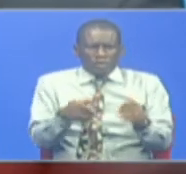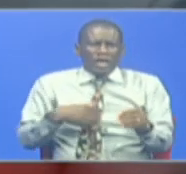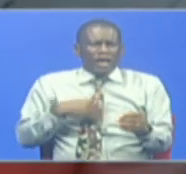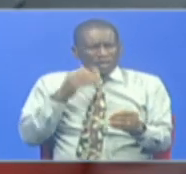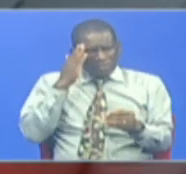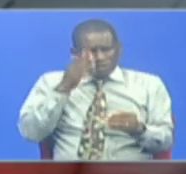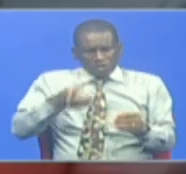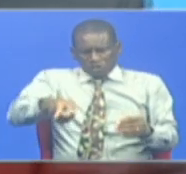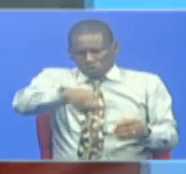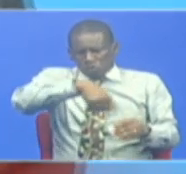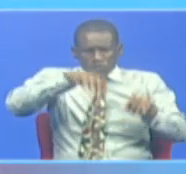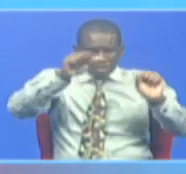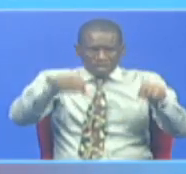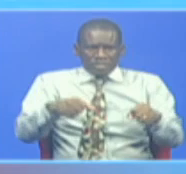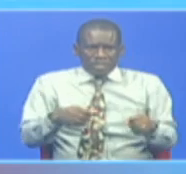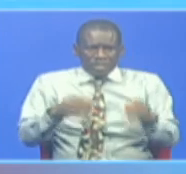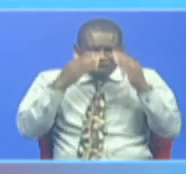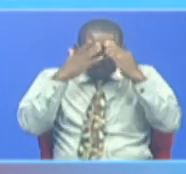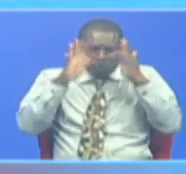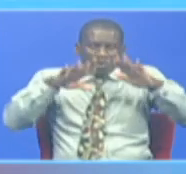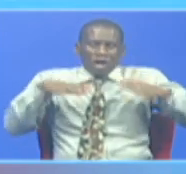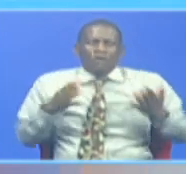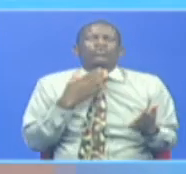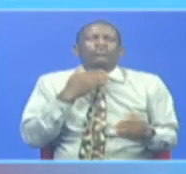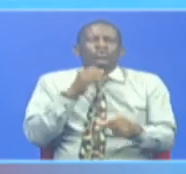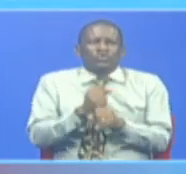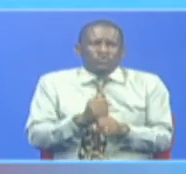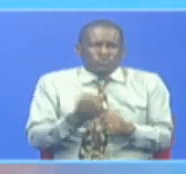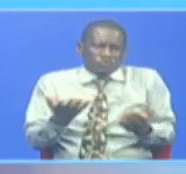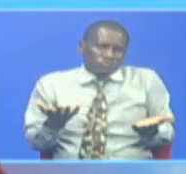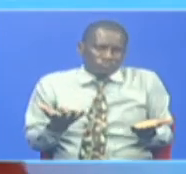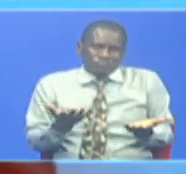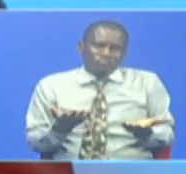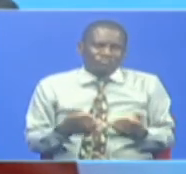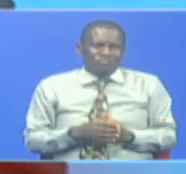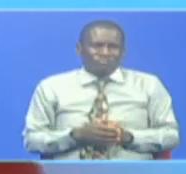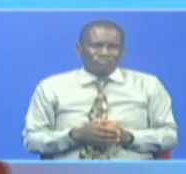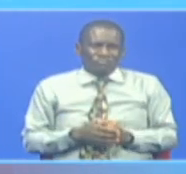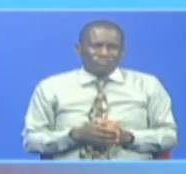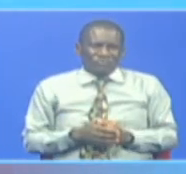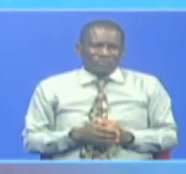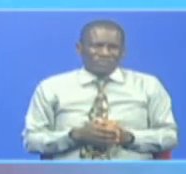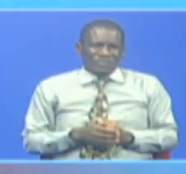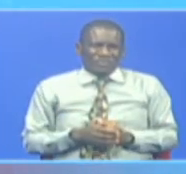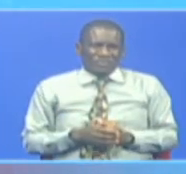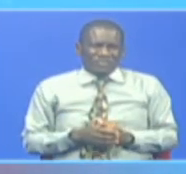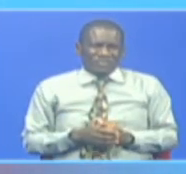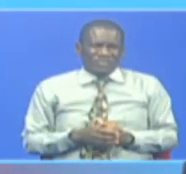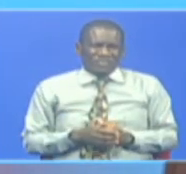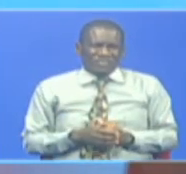can, I'm not sure how you would like to do the donation. Yeah, we are not